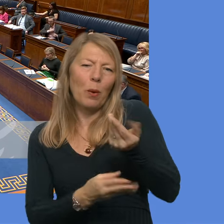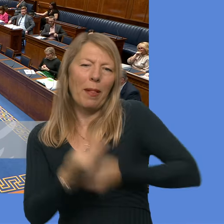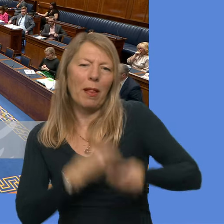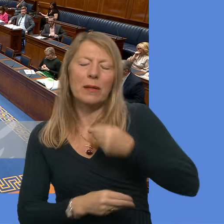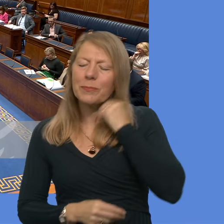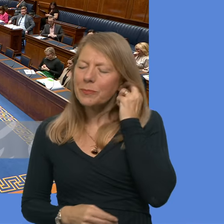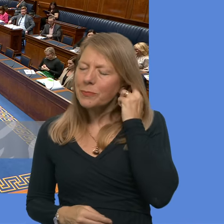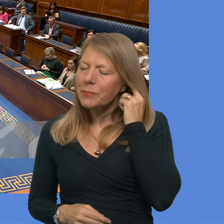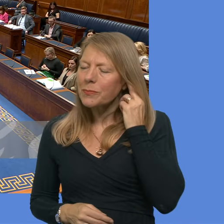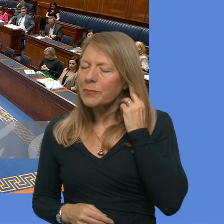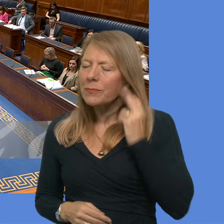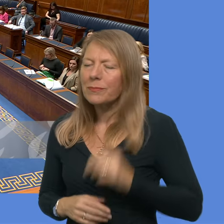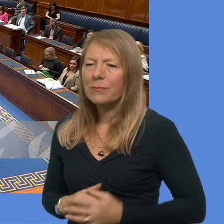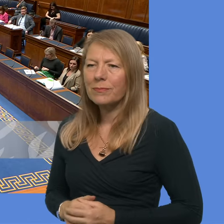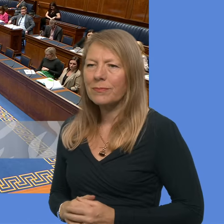Minister.